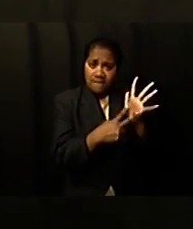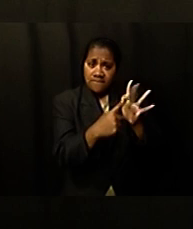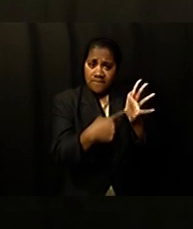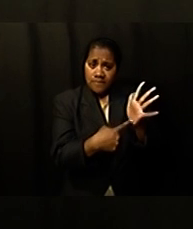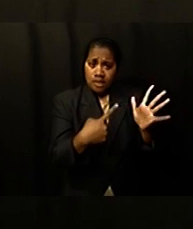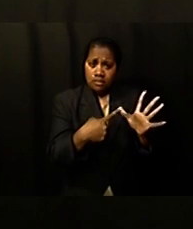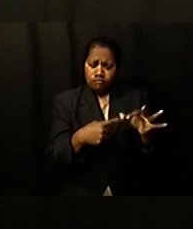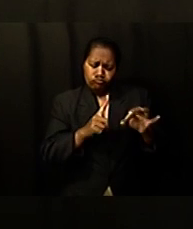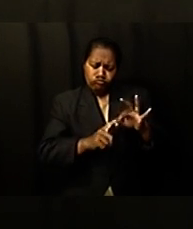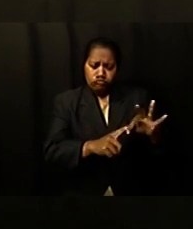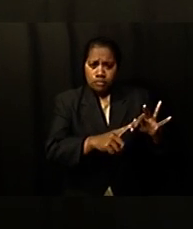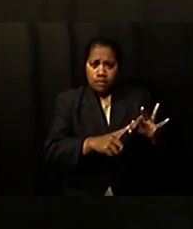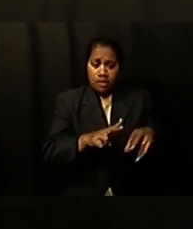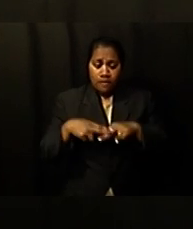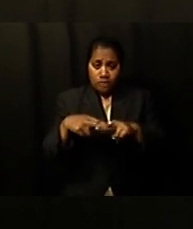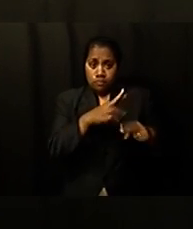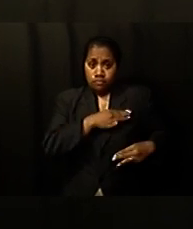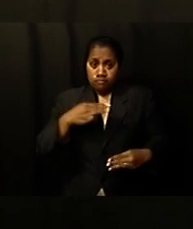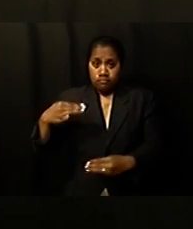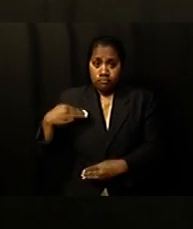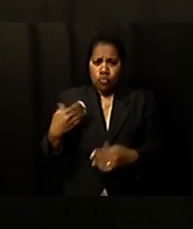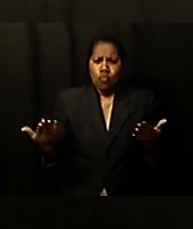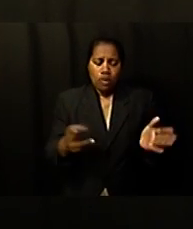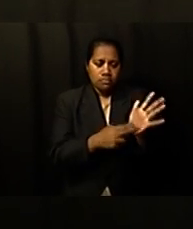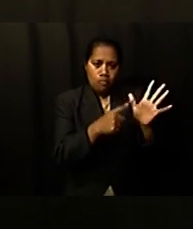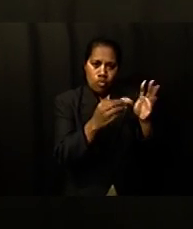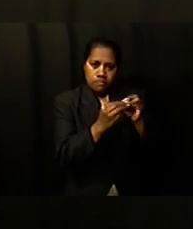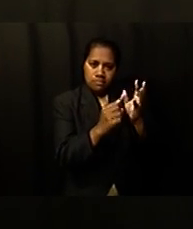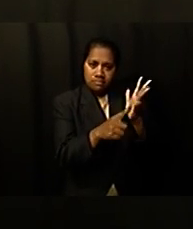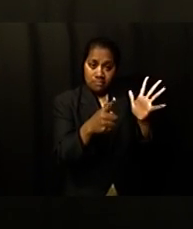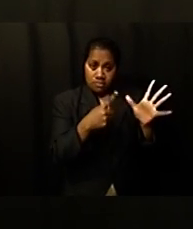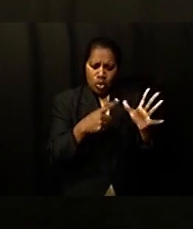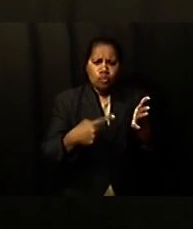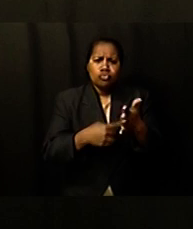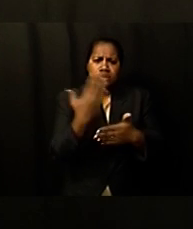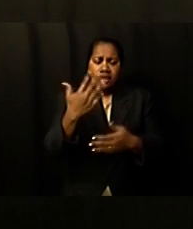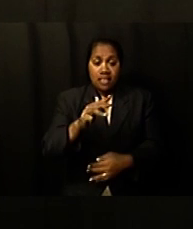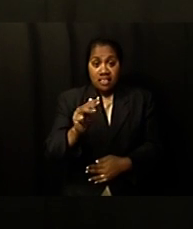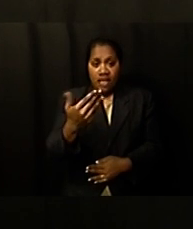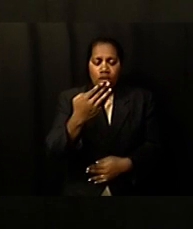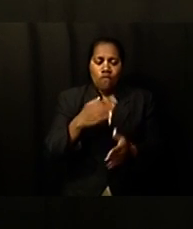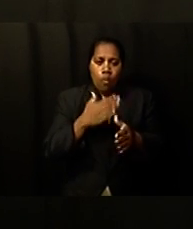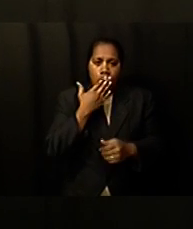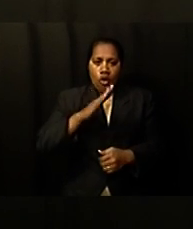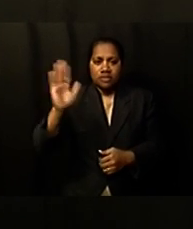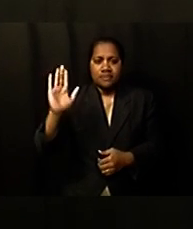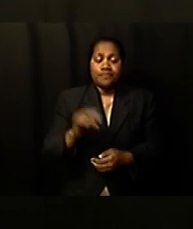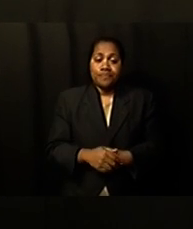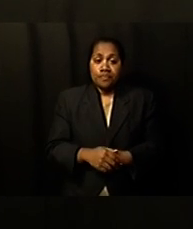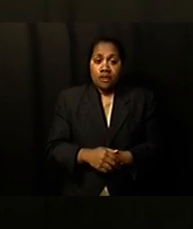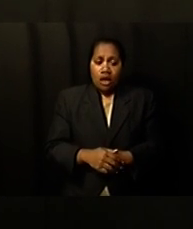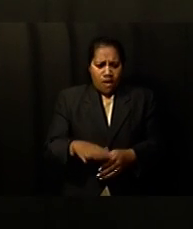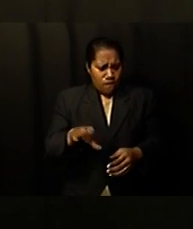Tevita Nawandra was cautioned by the Fiji military forces at the Queen Elizabeth Barracks at Delainambua on Tuesday, the 9th of